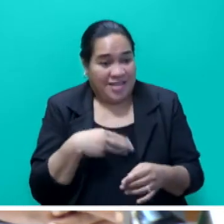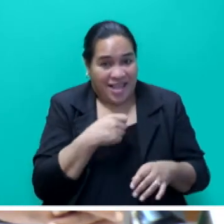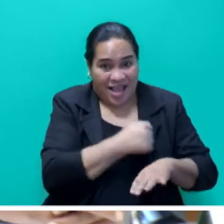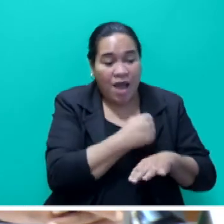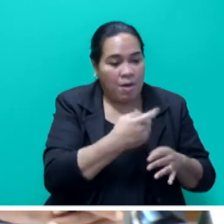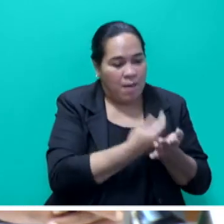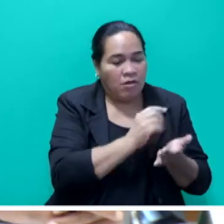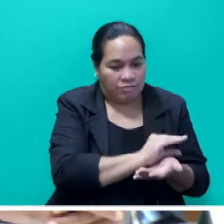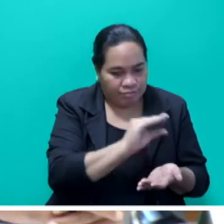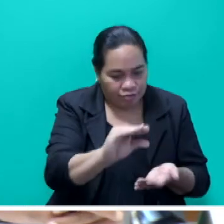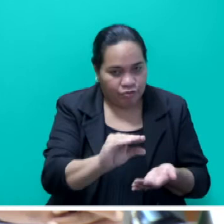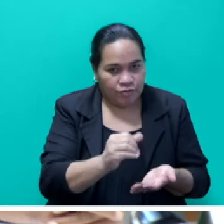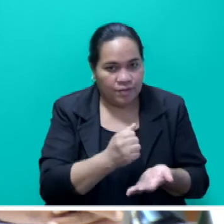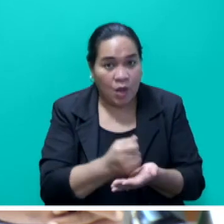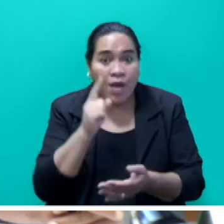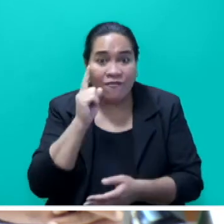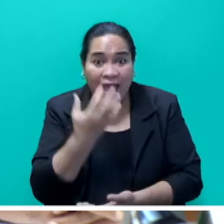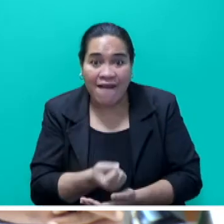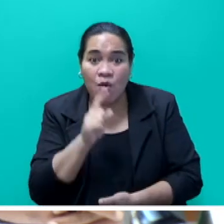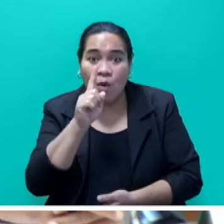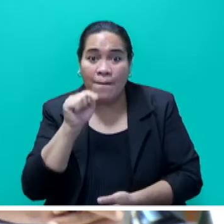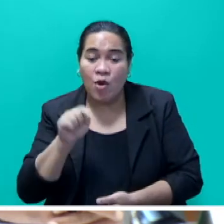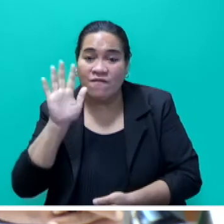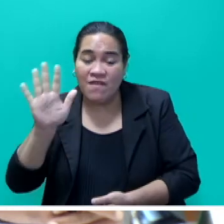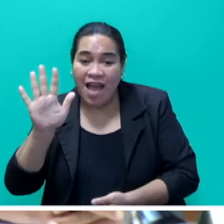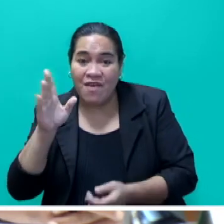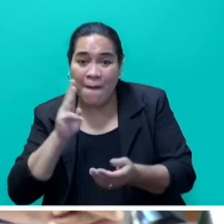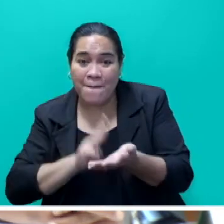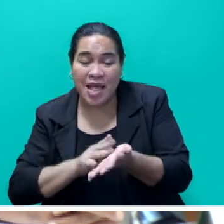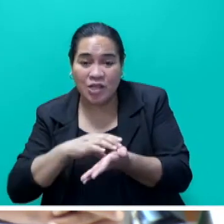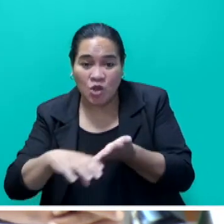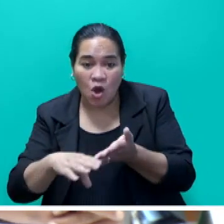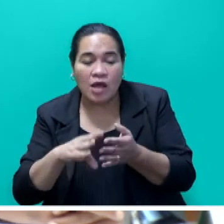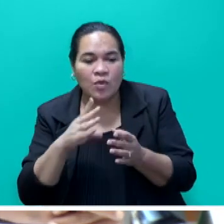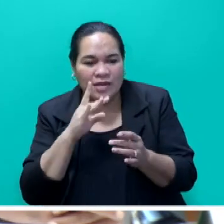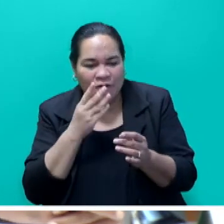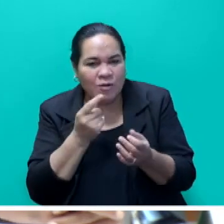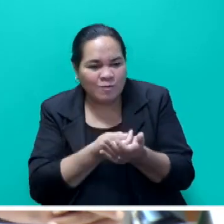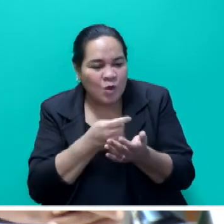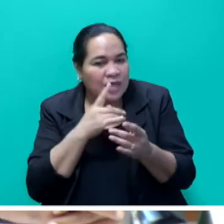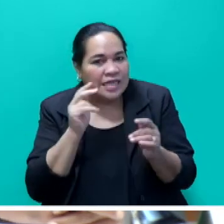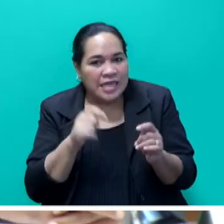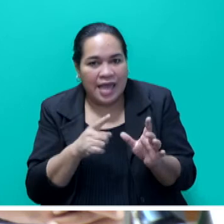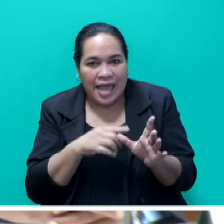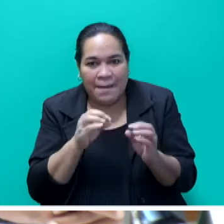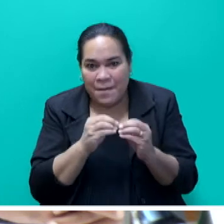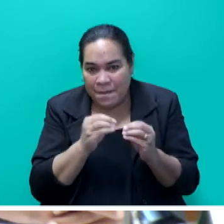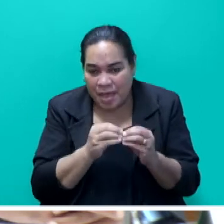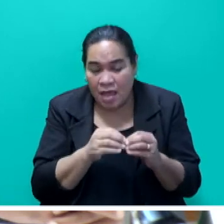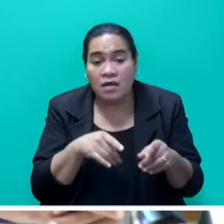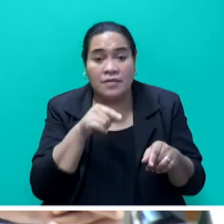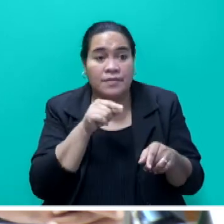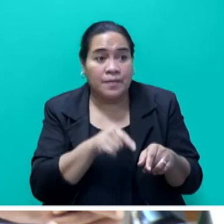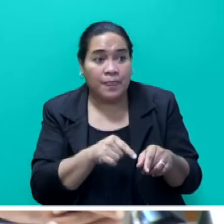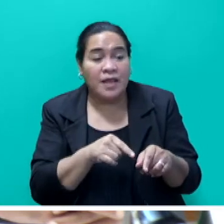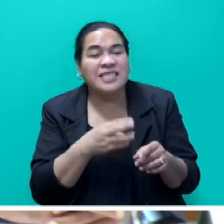We also have got $1.5 million from ADB. There is some changes to the paperwork. The funding might, by the time